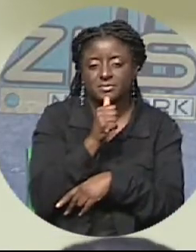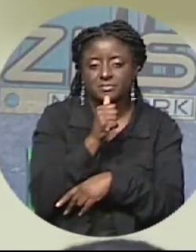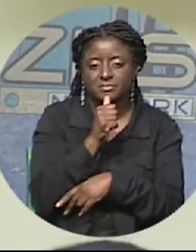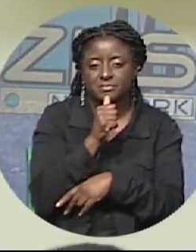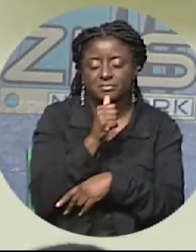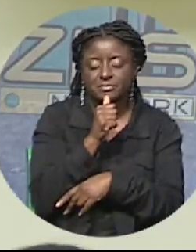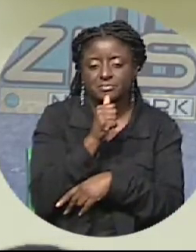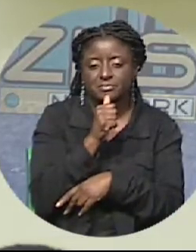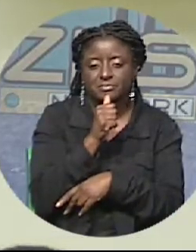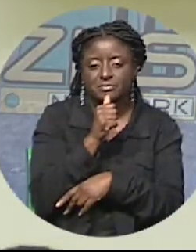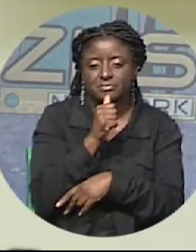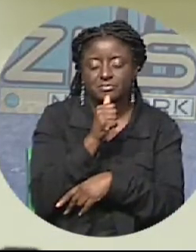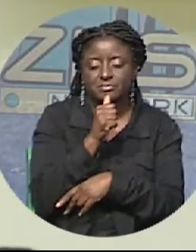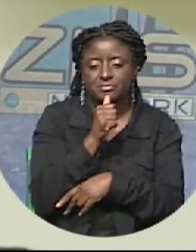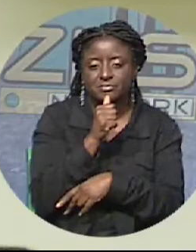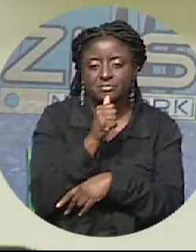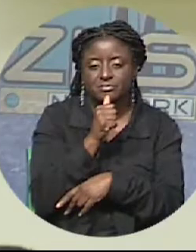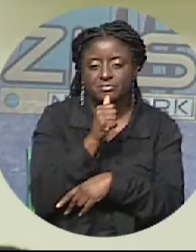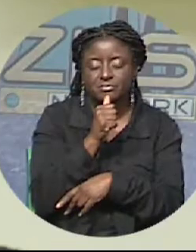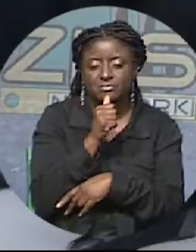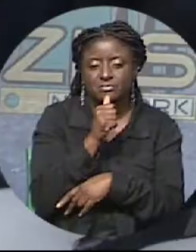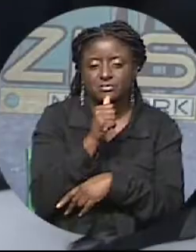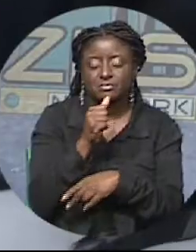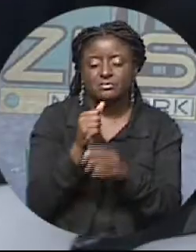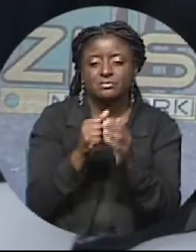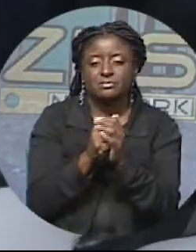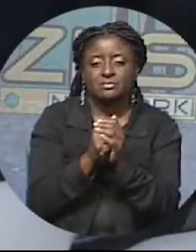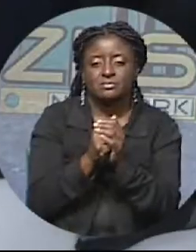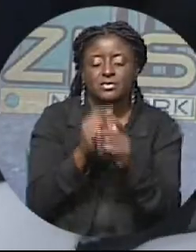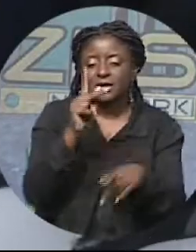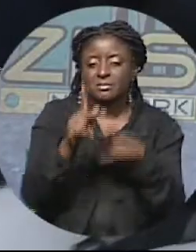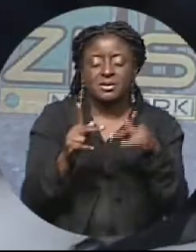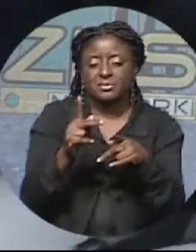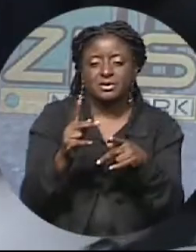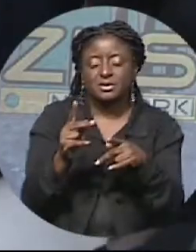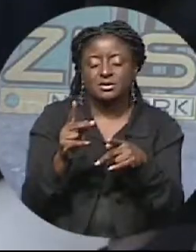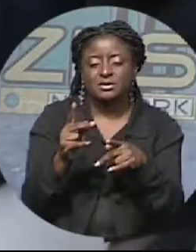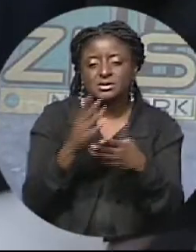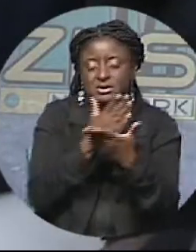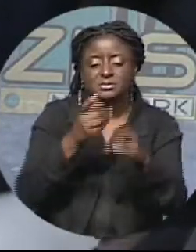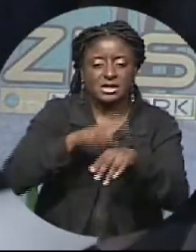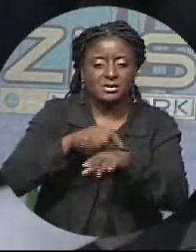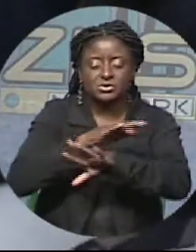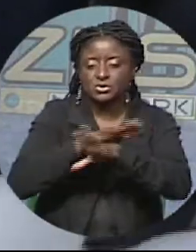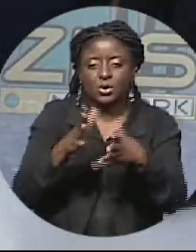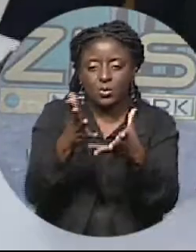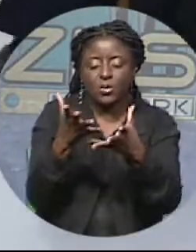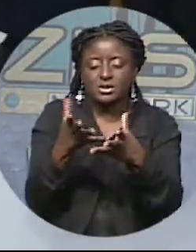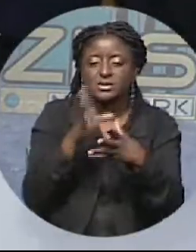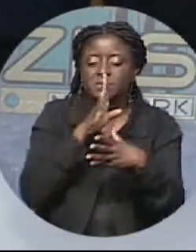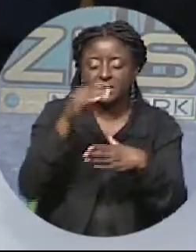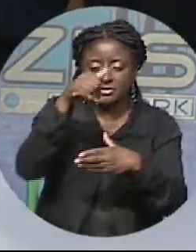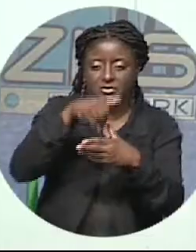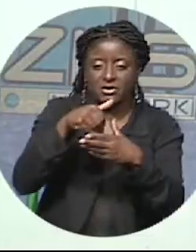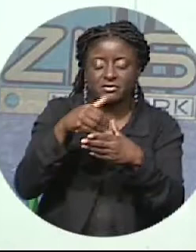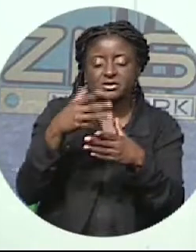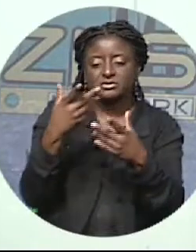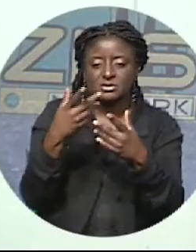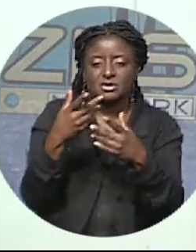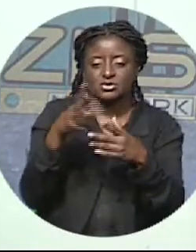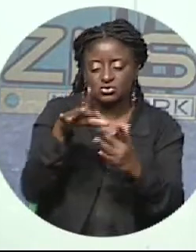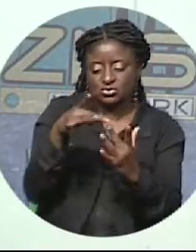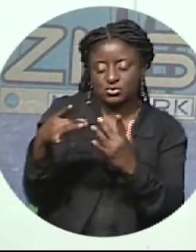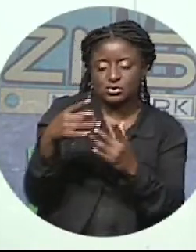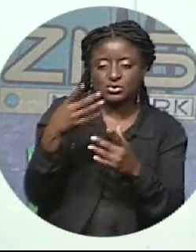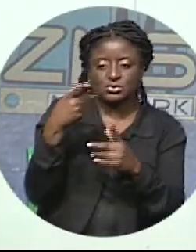when it comes to child abuse in some cases, people don't want to get involved and choose to mind their own business. Who live